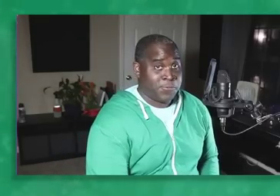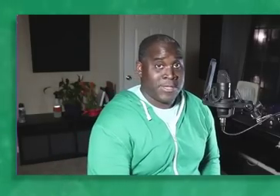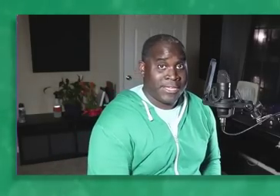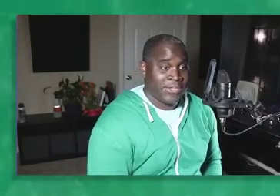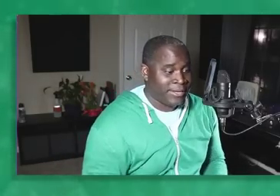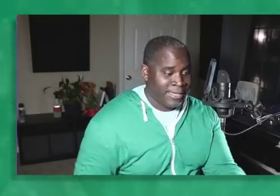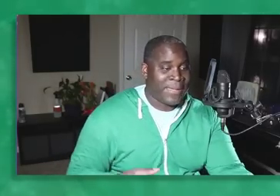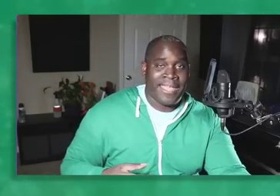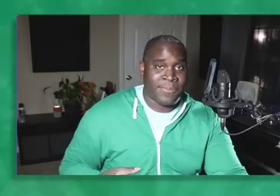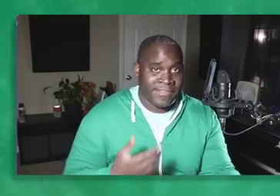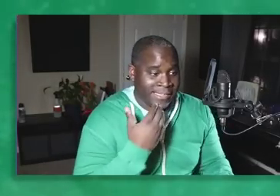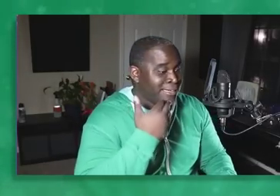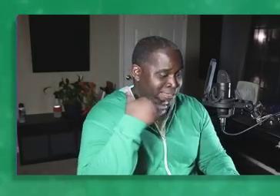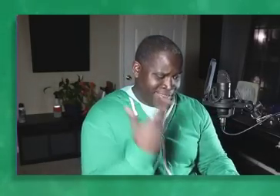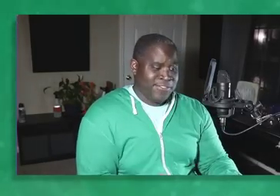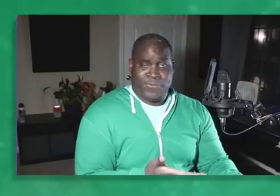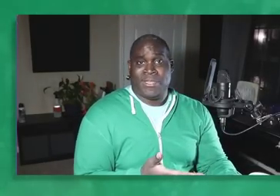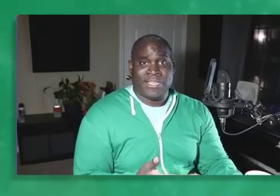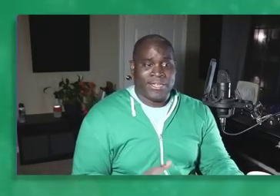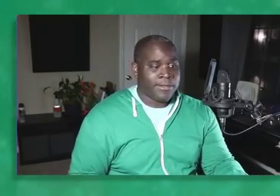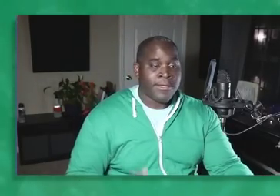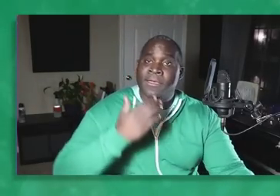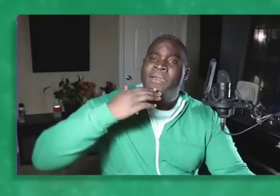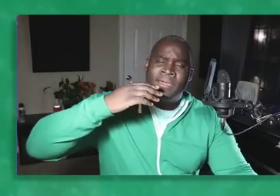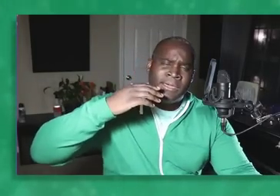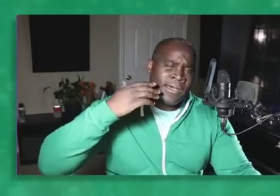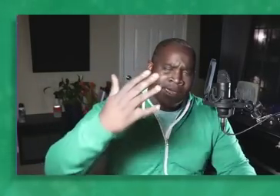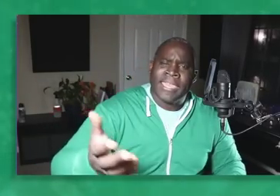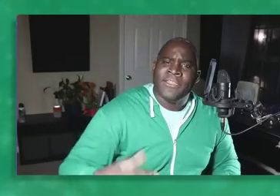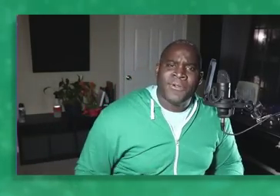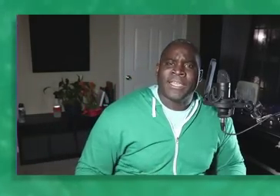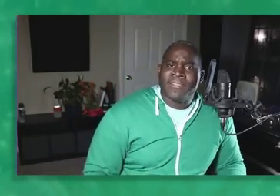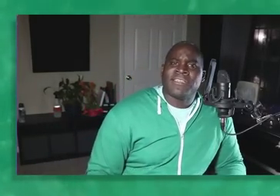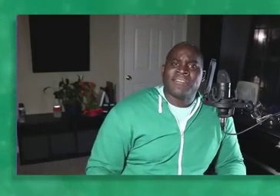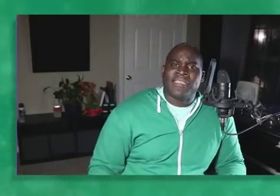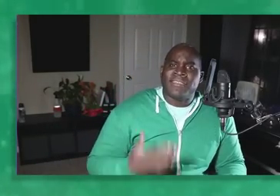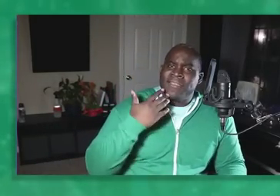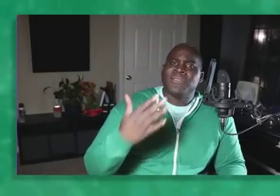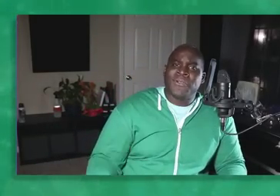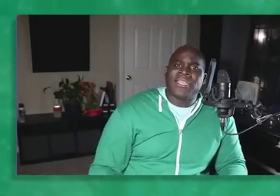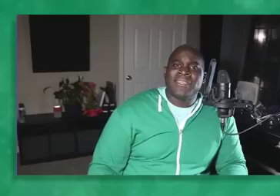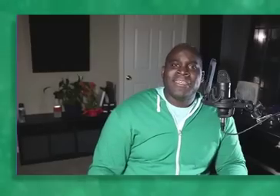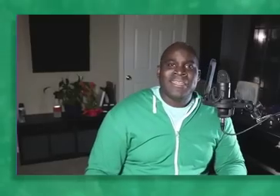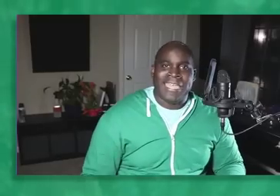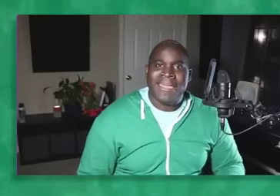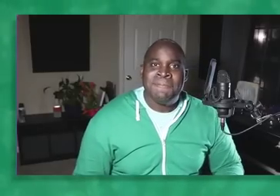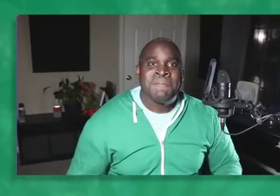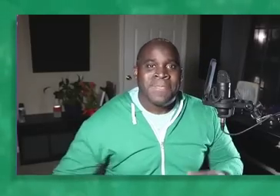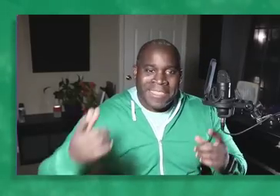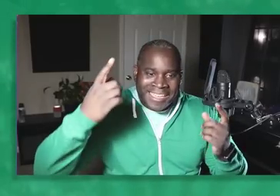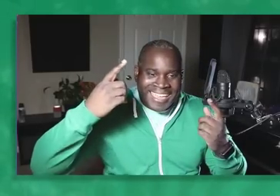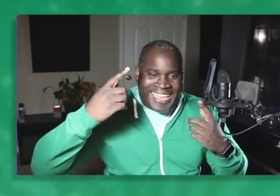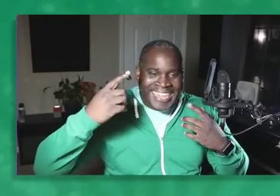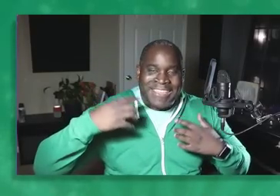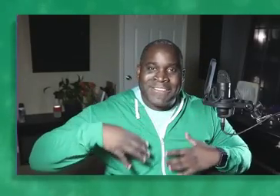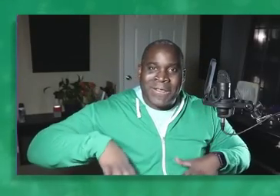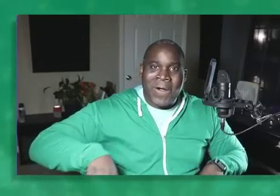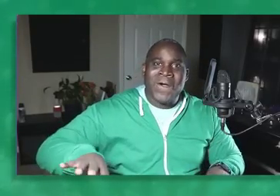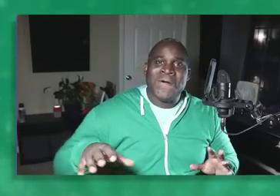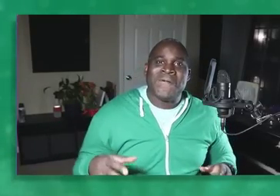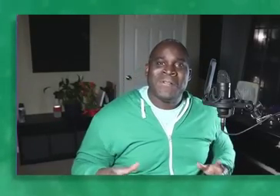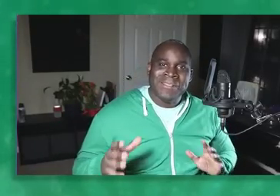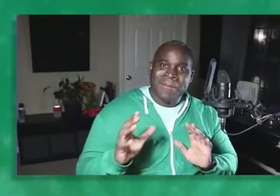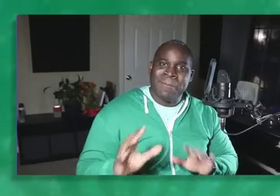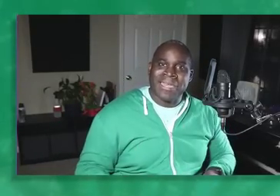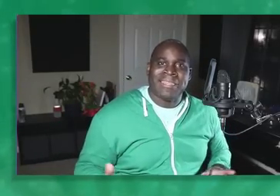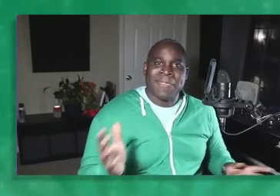This is really good. If my hand's busy. This is really good. Oh, hey, good morning. It's good to see you. Good morning. Yeah? It is